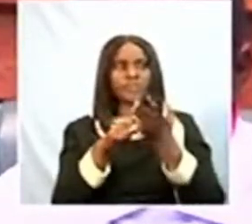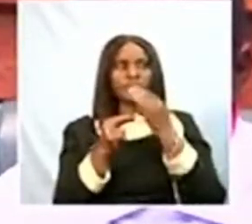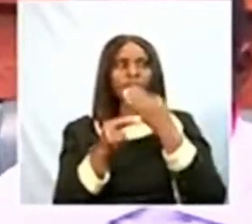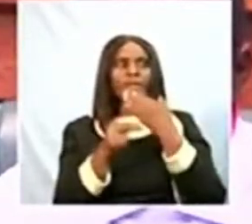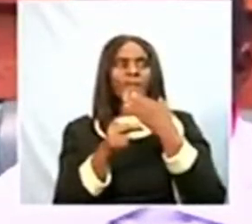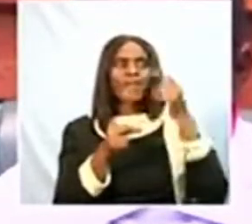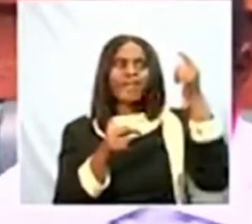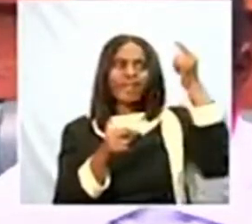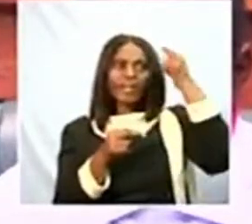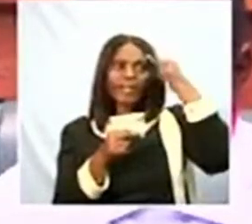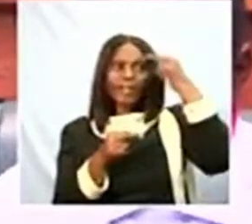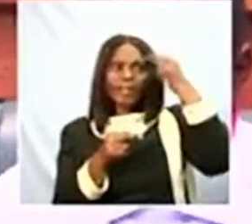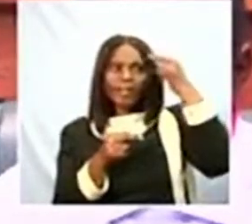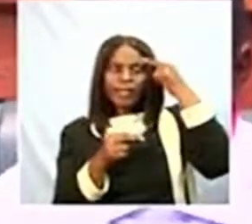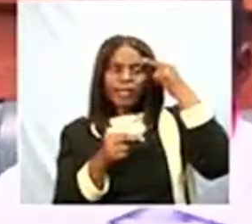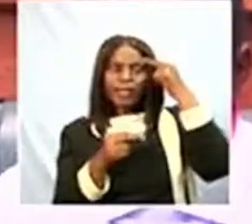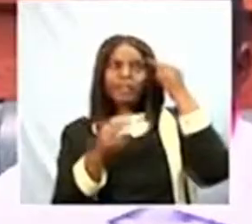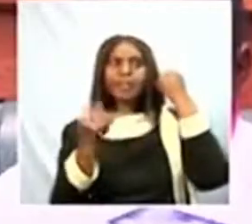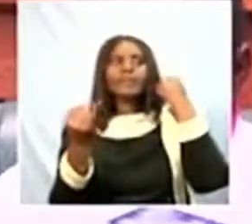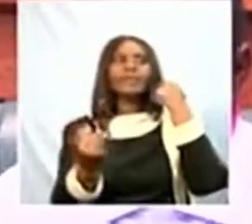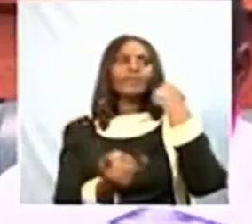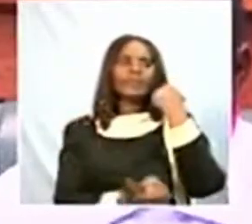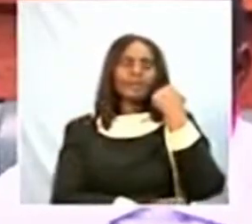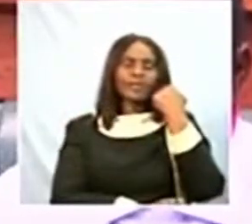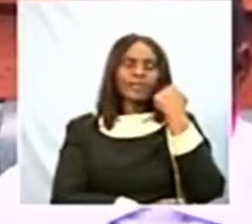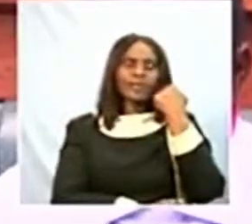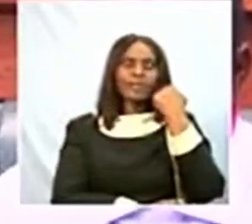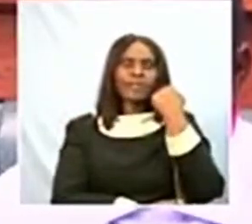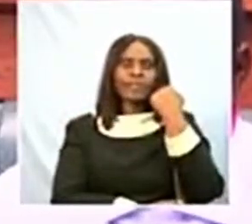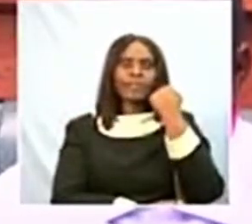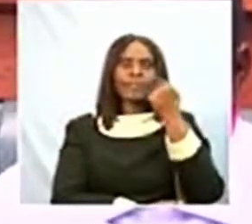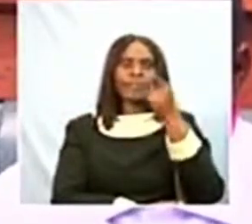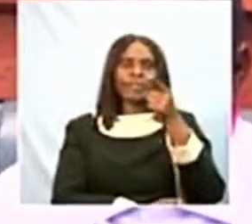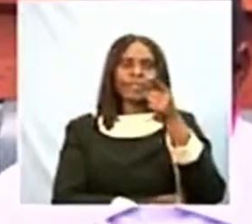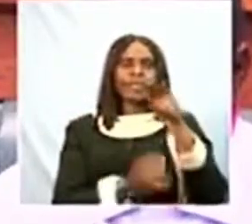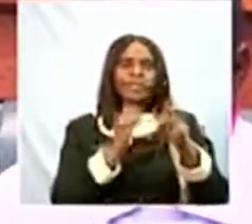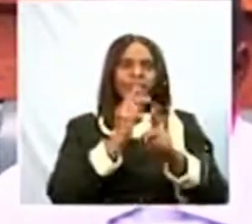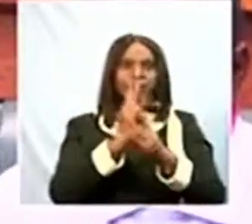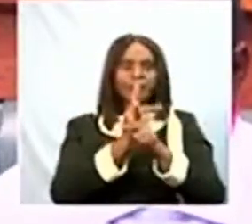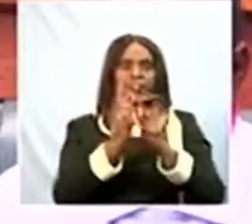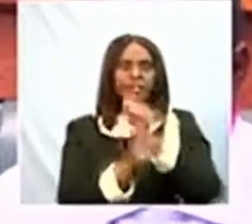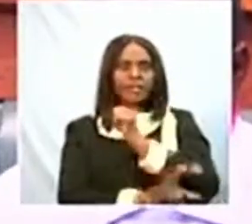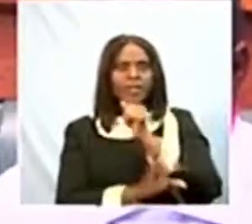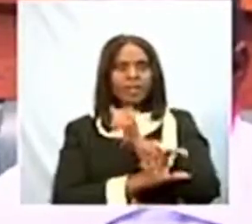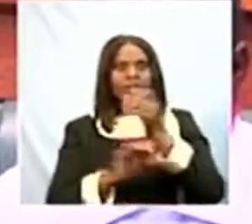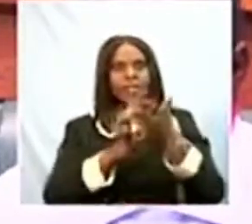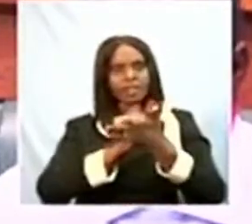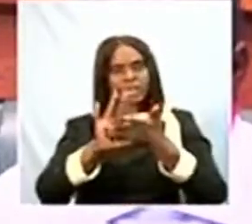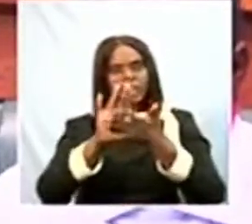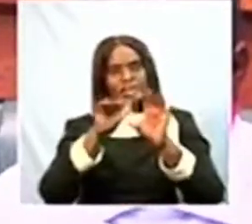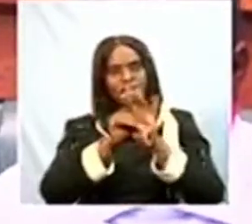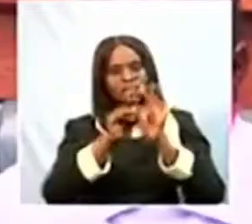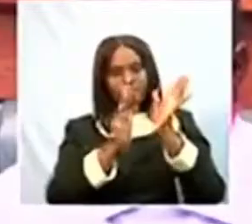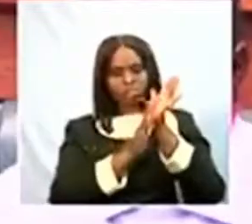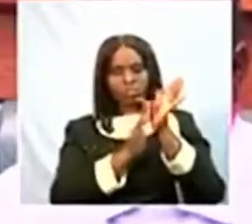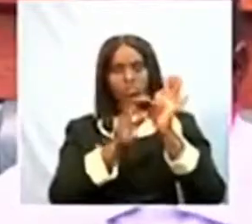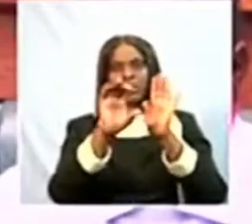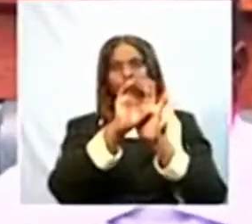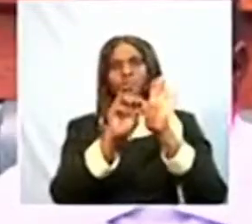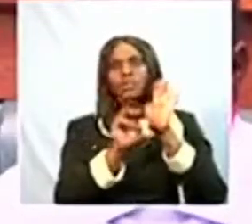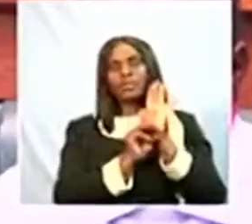The government should introduce the policy of keeping our country clean in school curriculums,